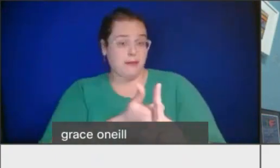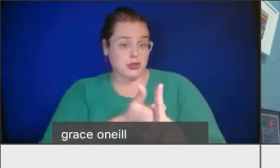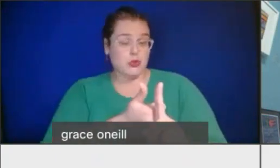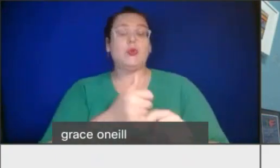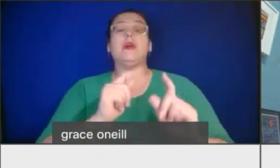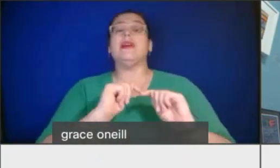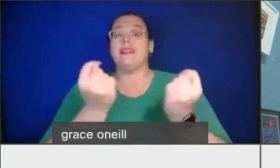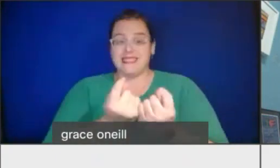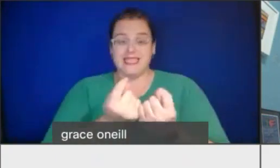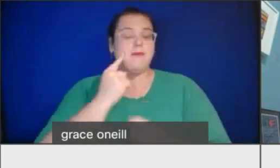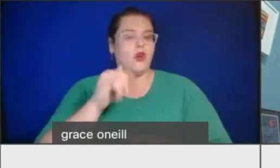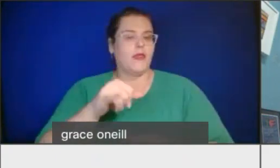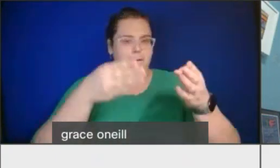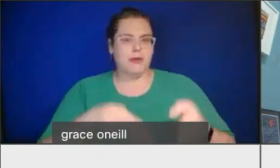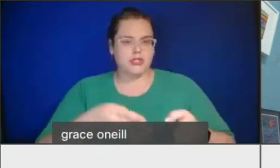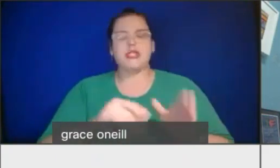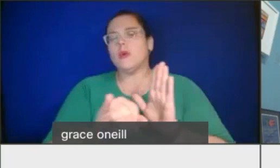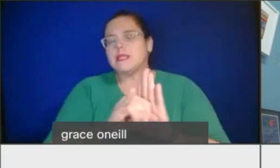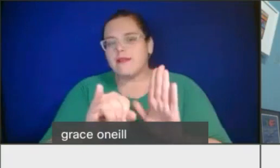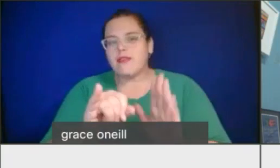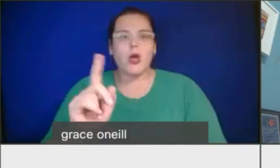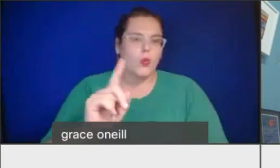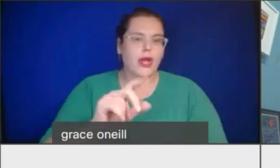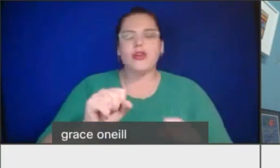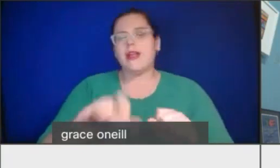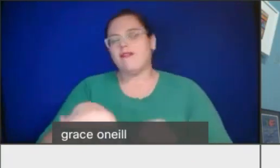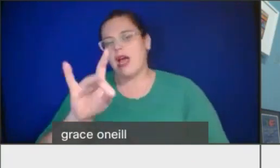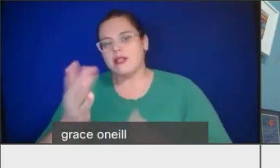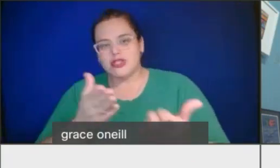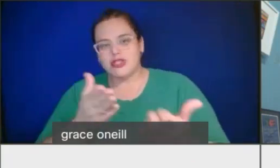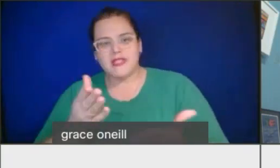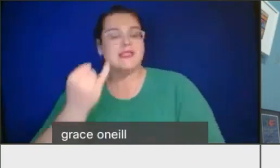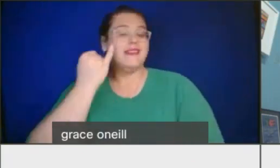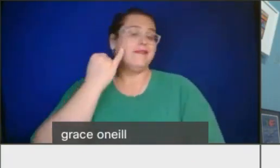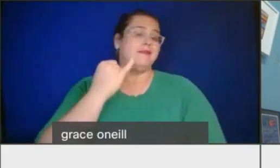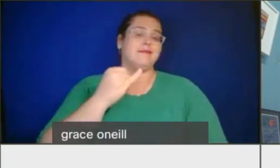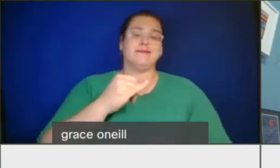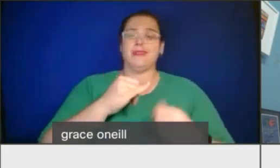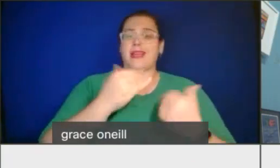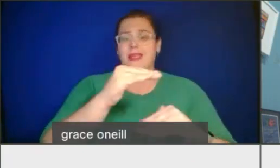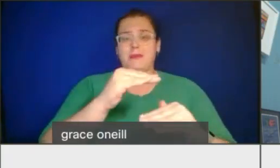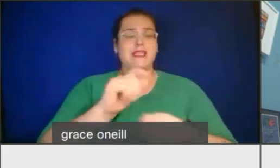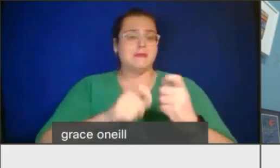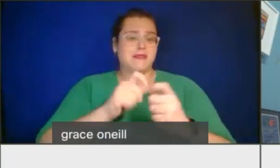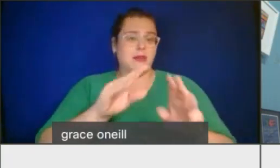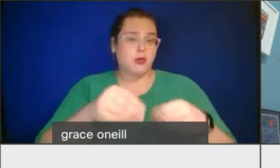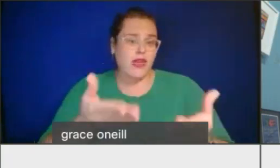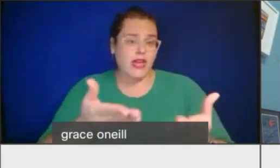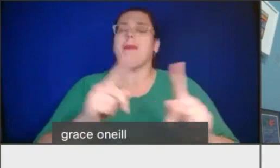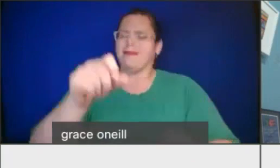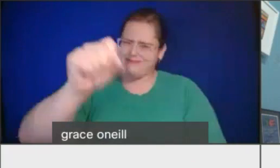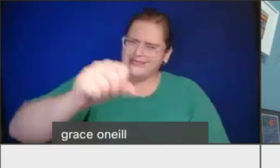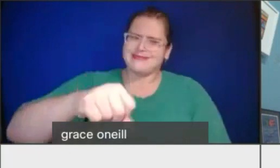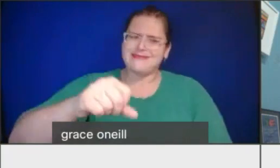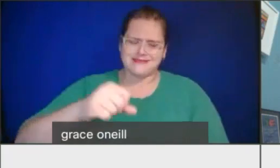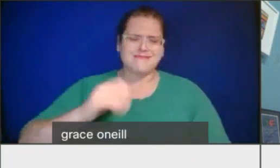identify where the person can get service, given the limitations on going to a particular provider. But yes, providers are allowed